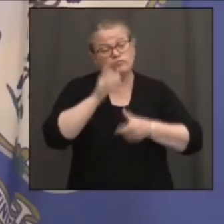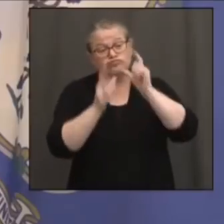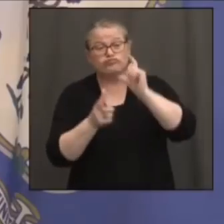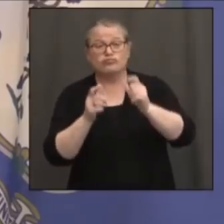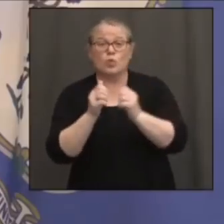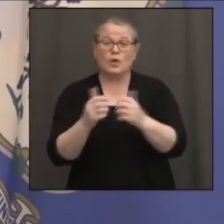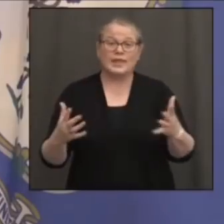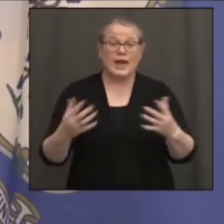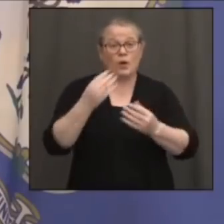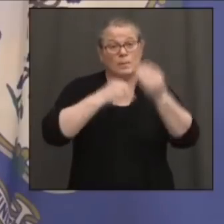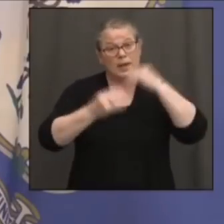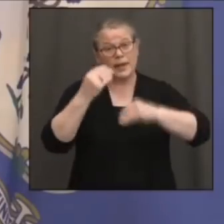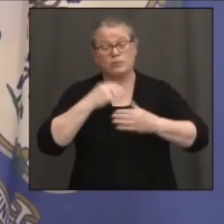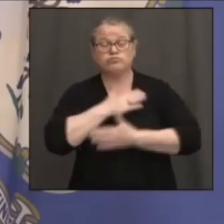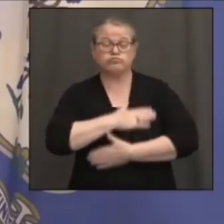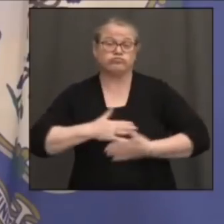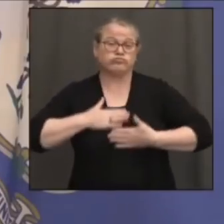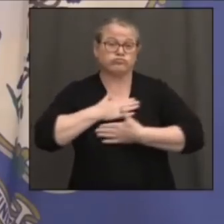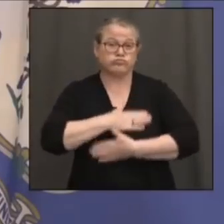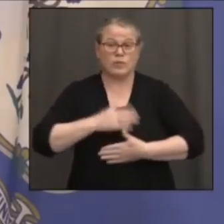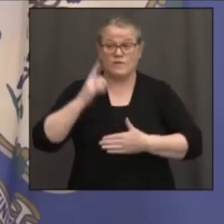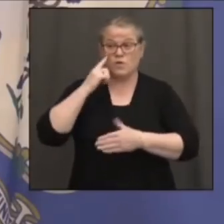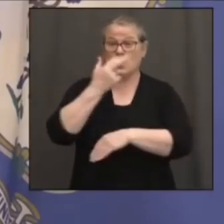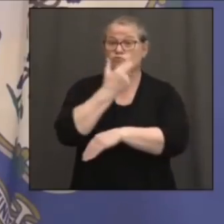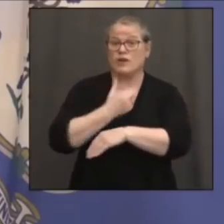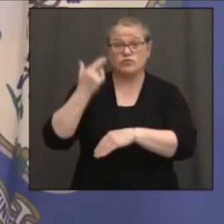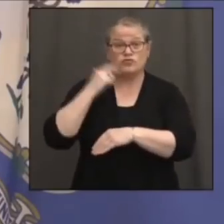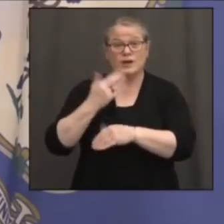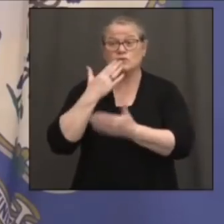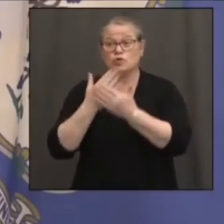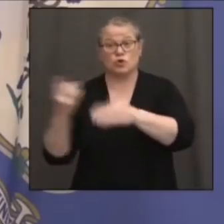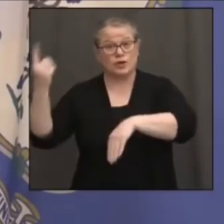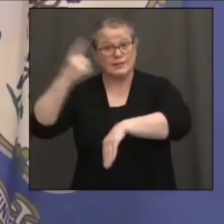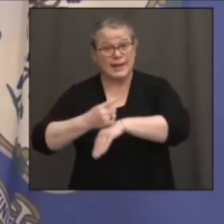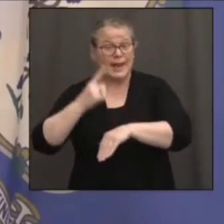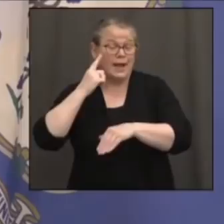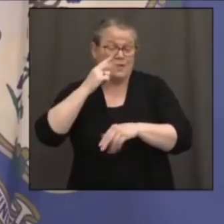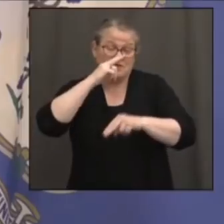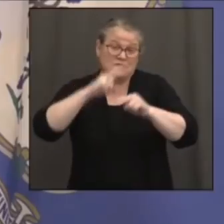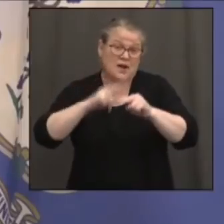a good day for the restaurants and a lot of good fun for a lot of other folks.